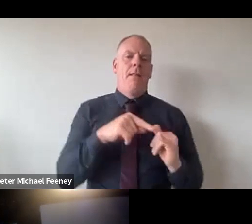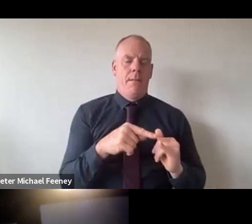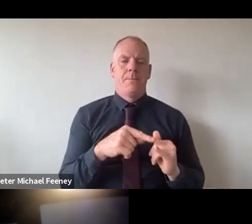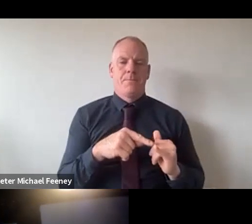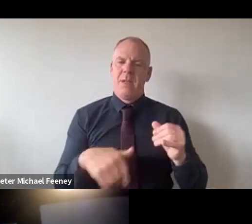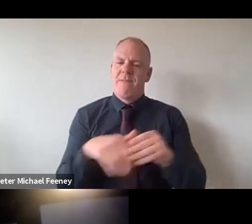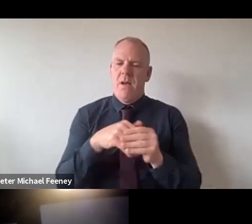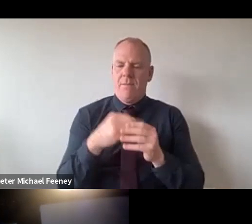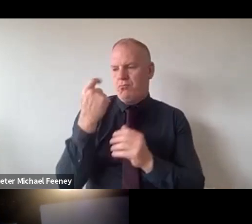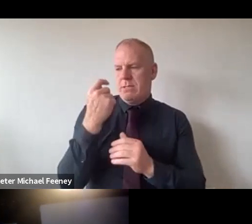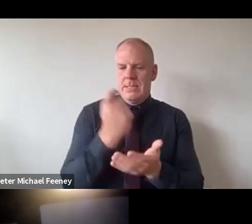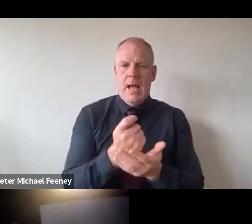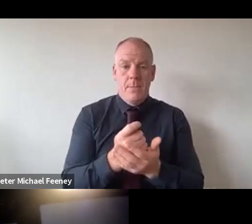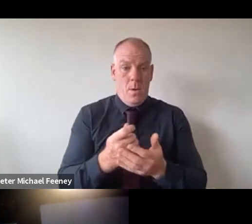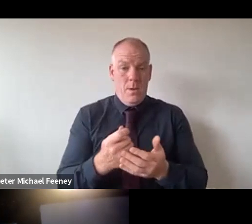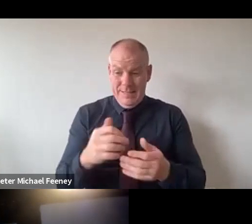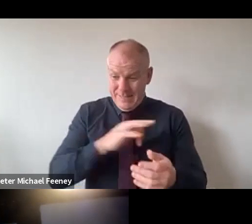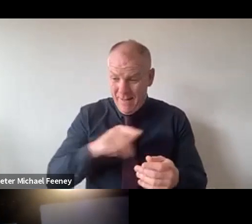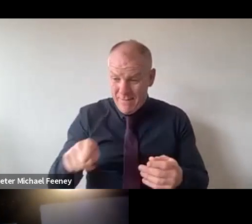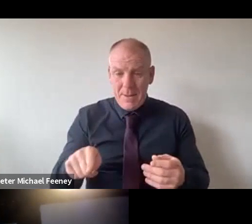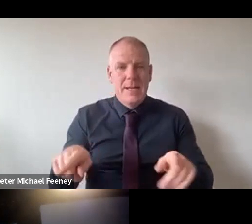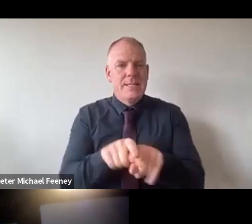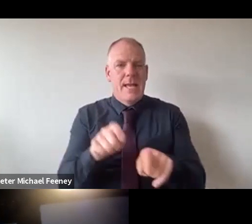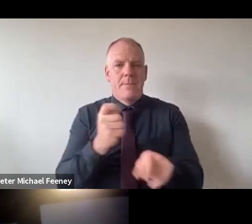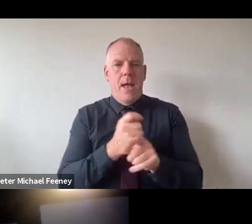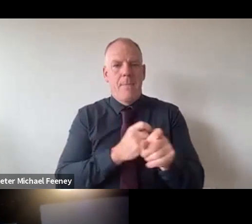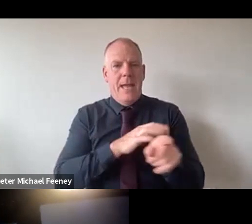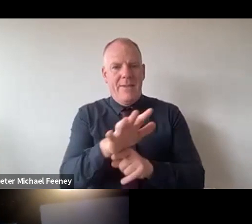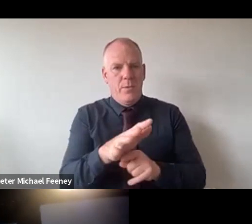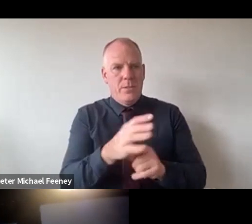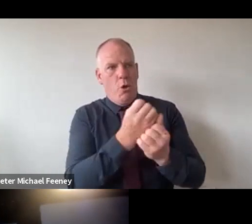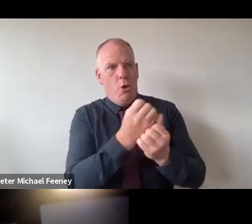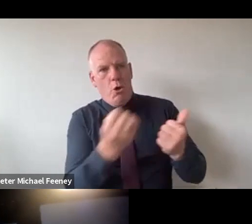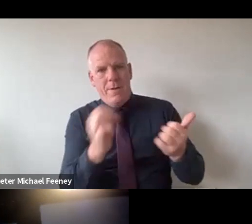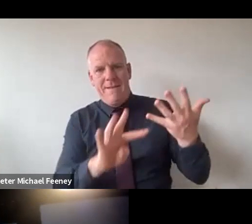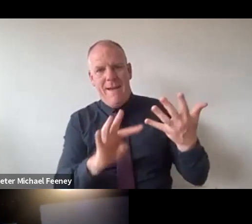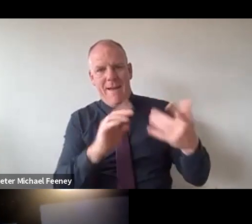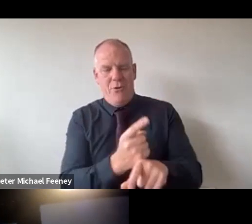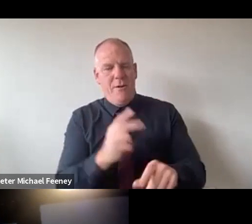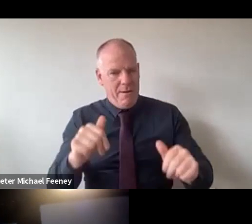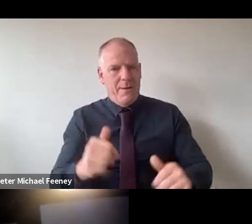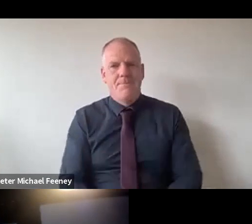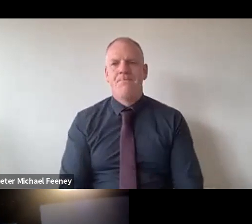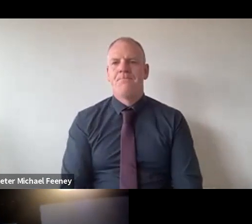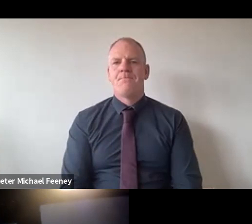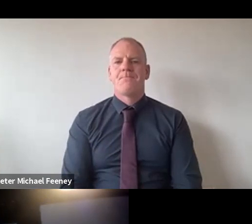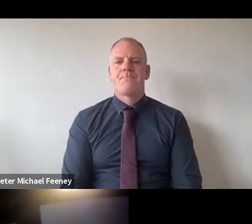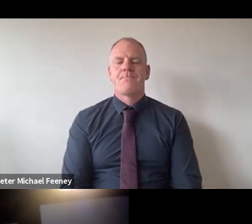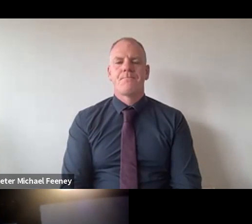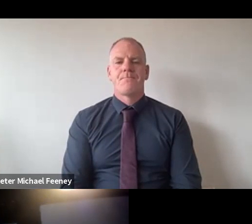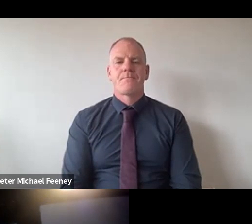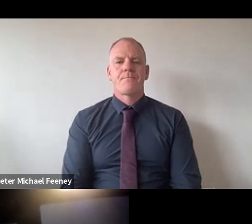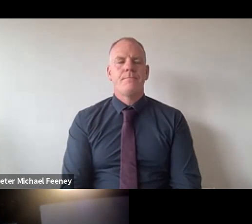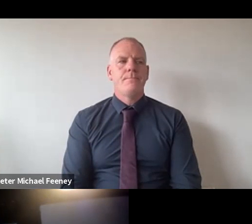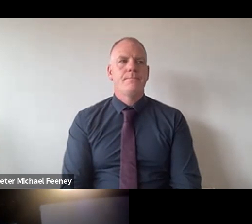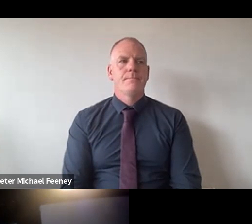period, both in its own right and as an intersecting ground with grounds already covered. Quote end.